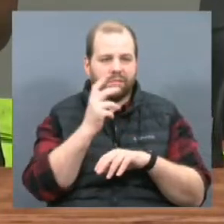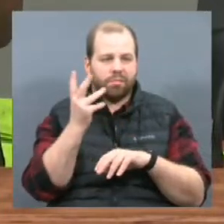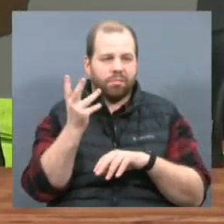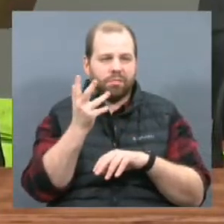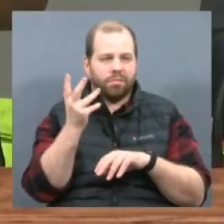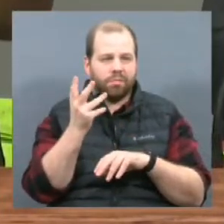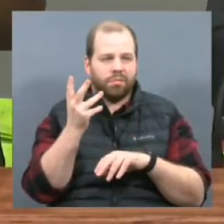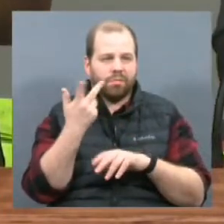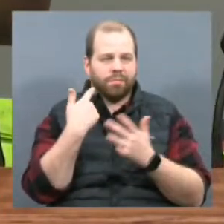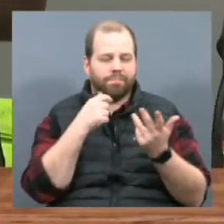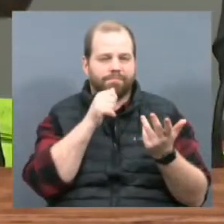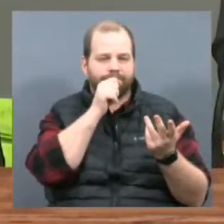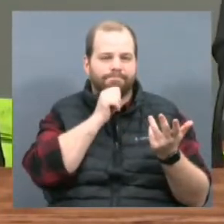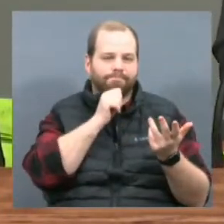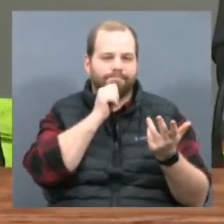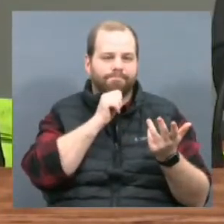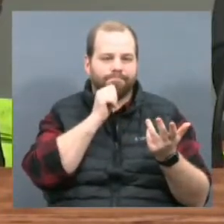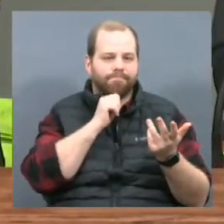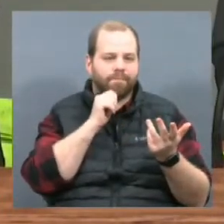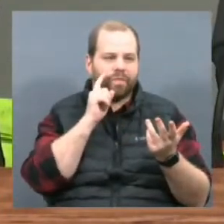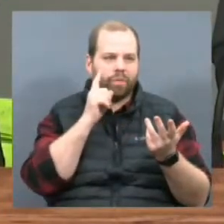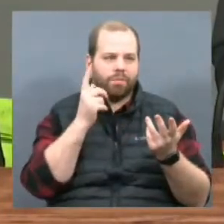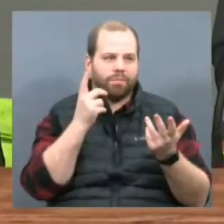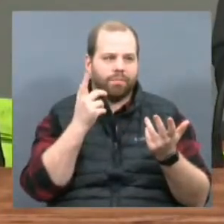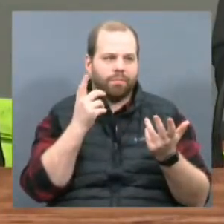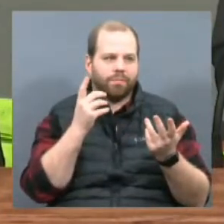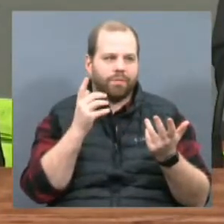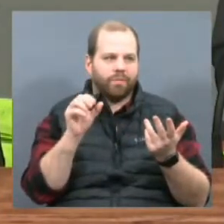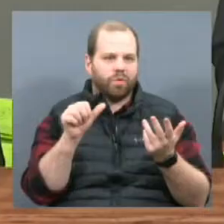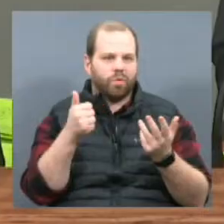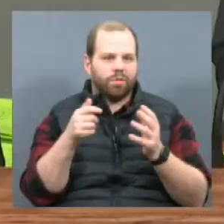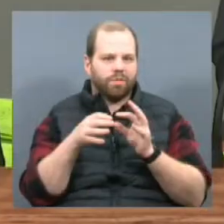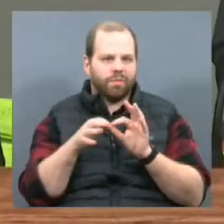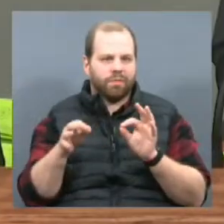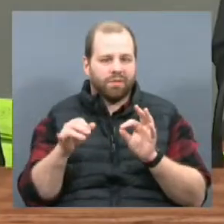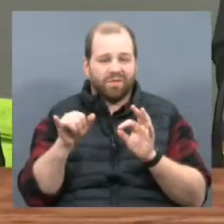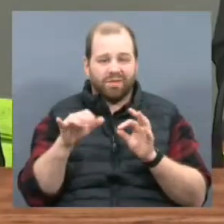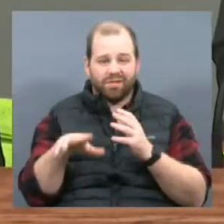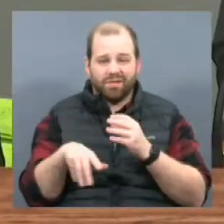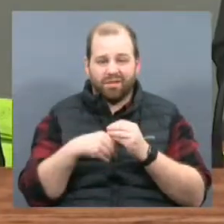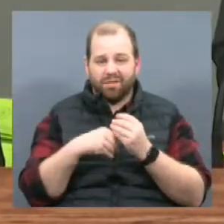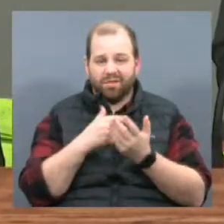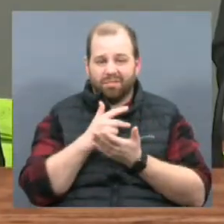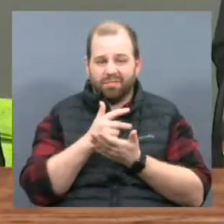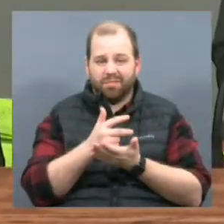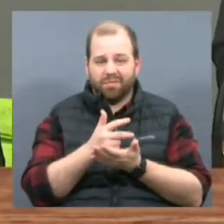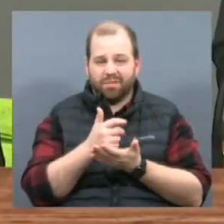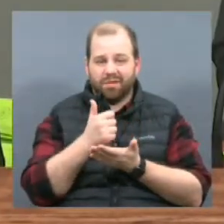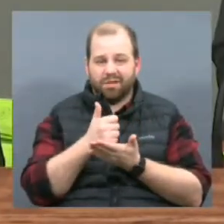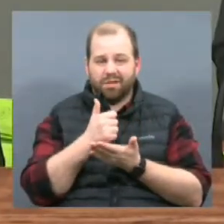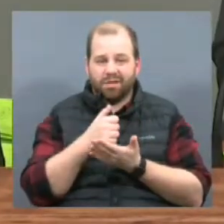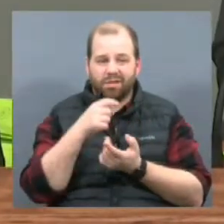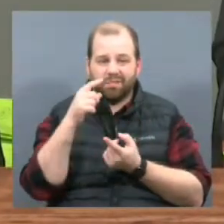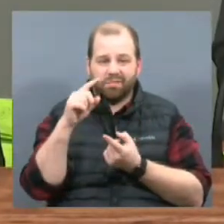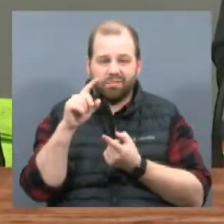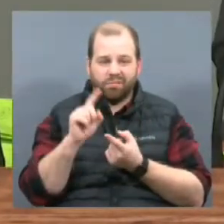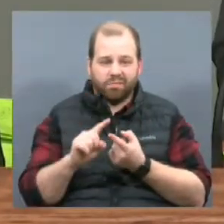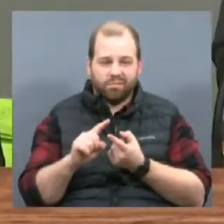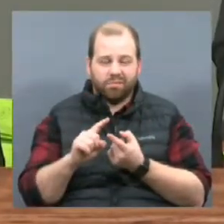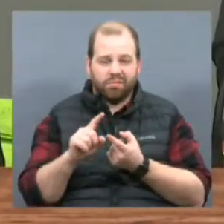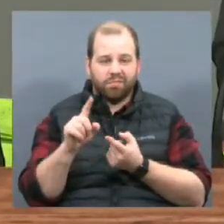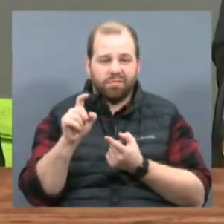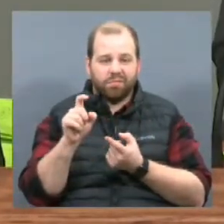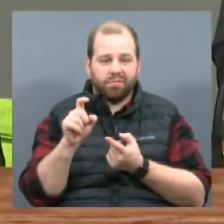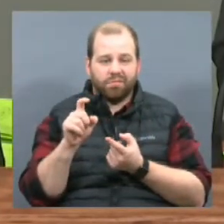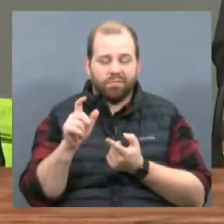it's being tolerated, for lack of better words. Does this additional parking, will that help alleviate some of that? Because